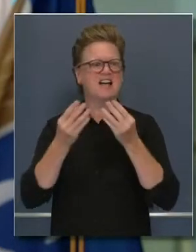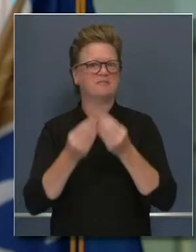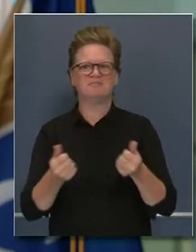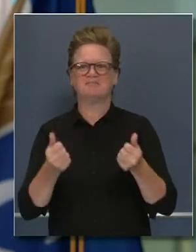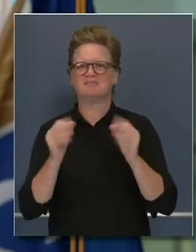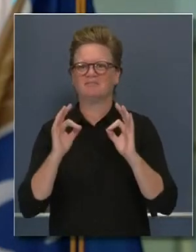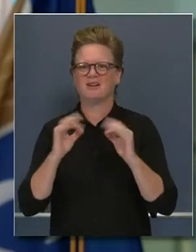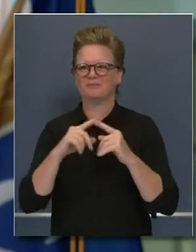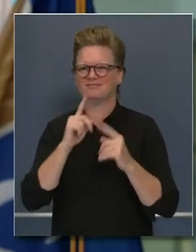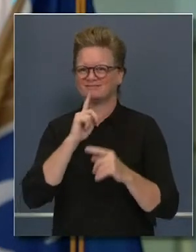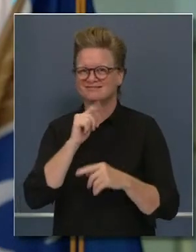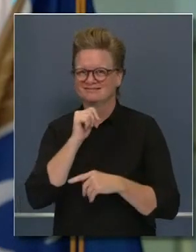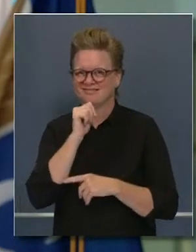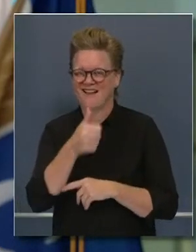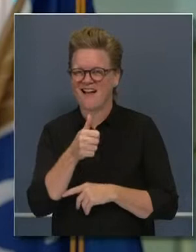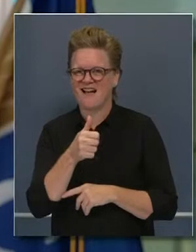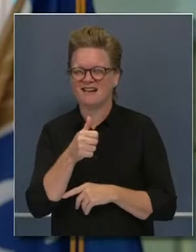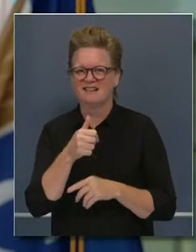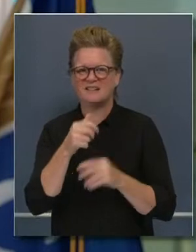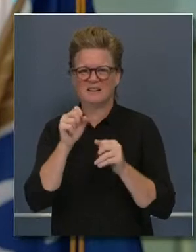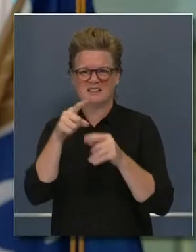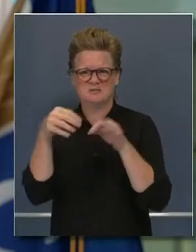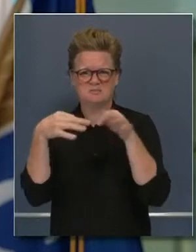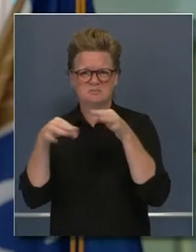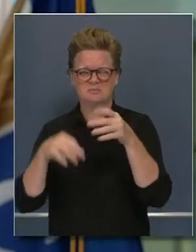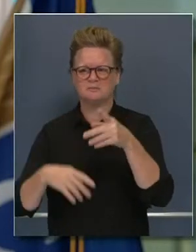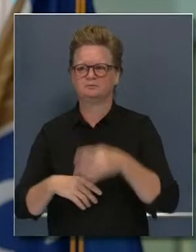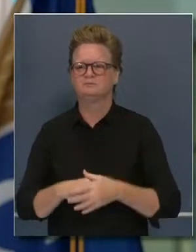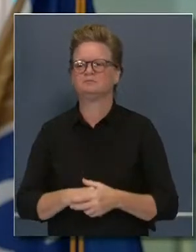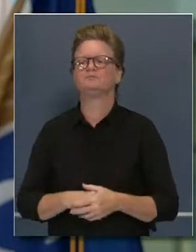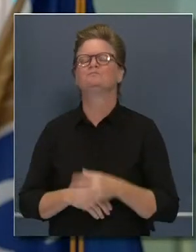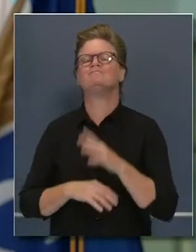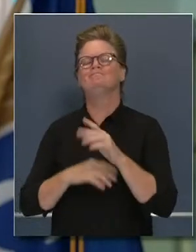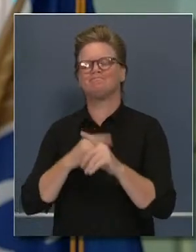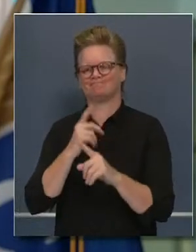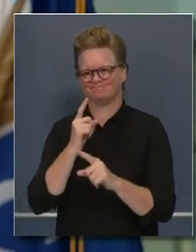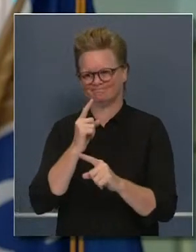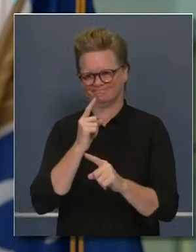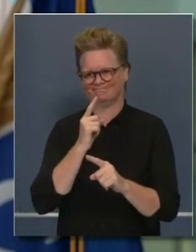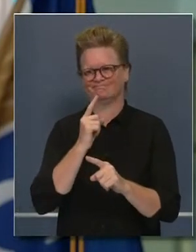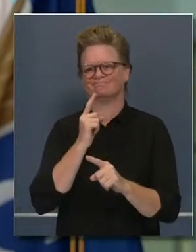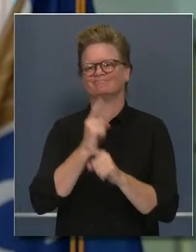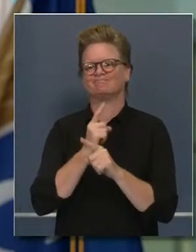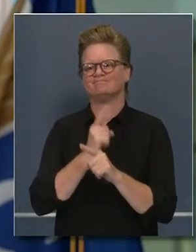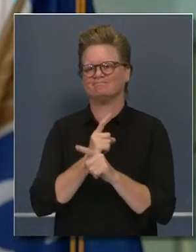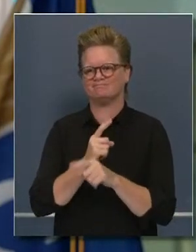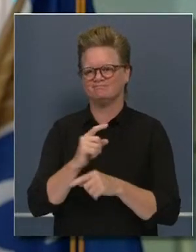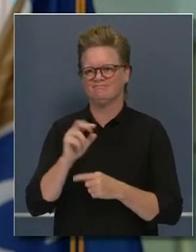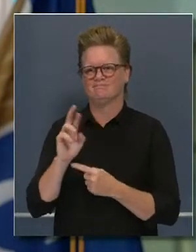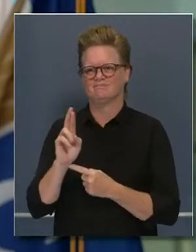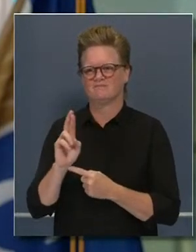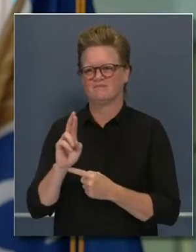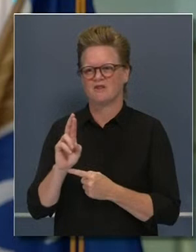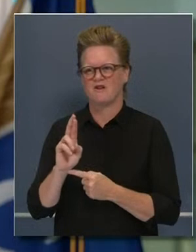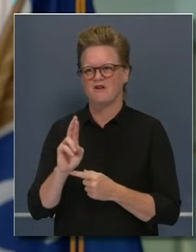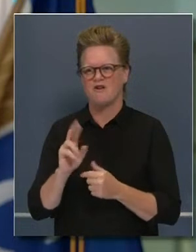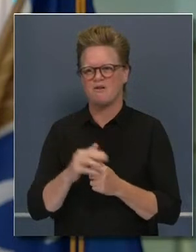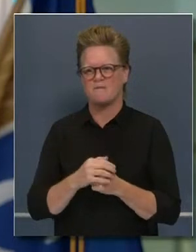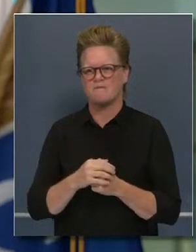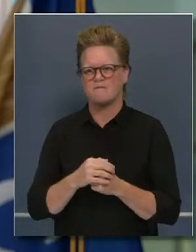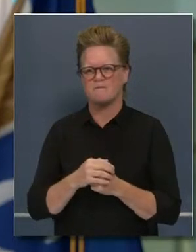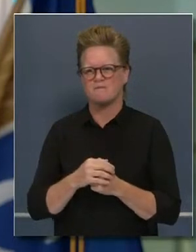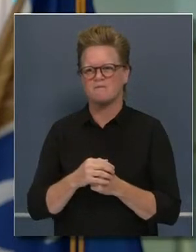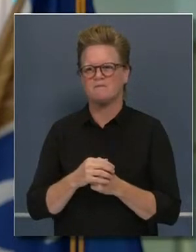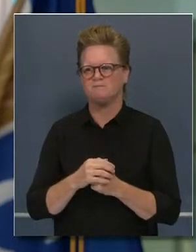as it relates to the issue of R0. I never talk R0. I have my doctor talk about R0, and so